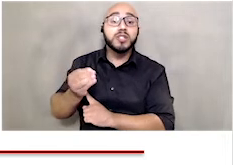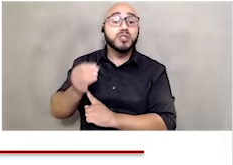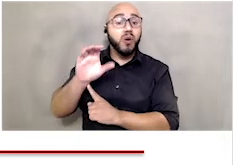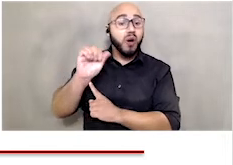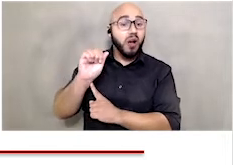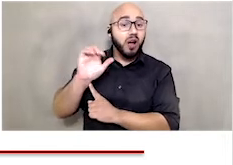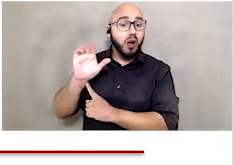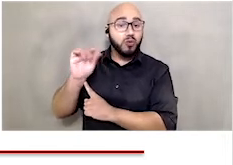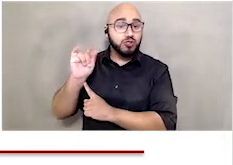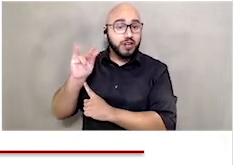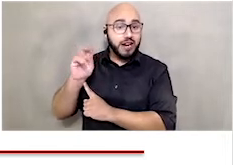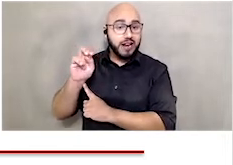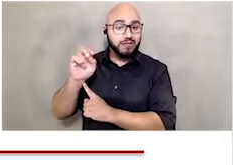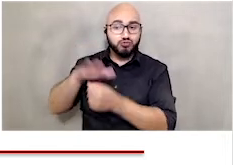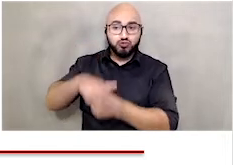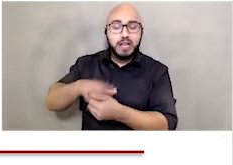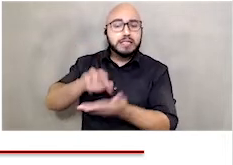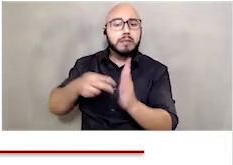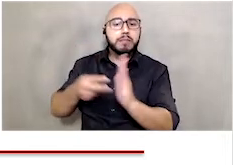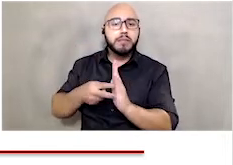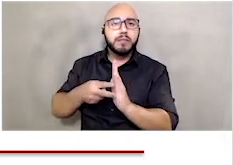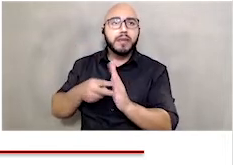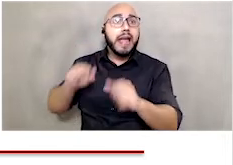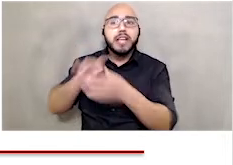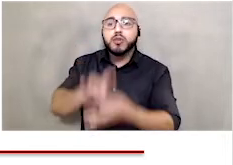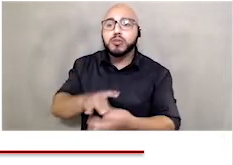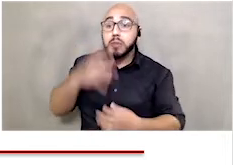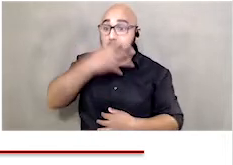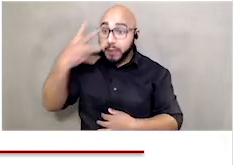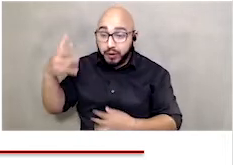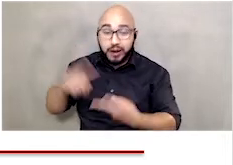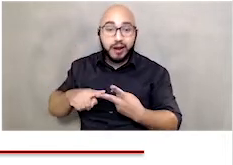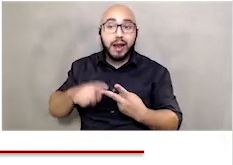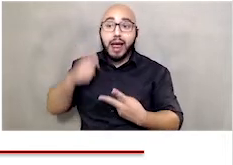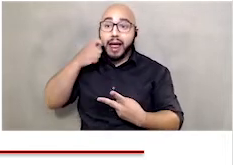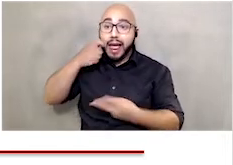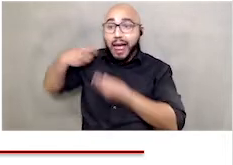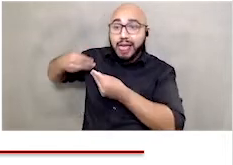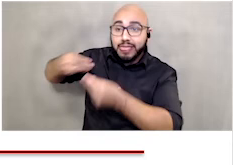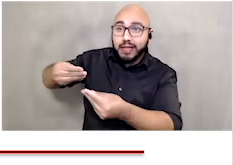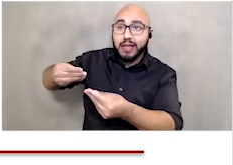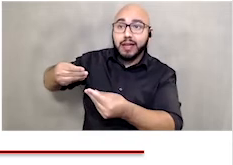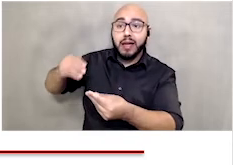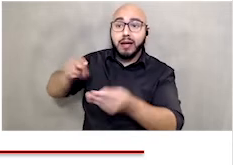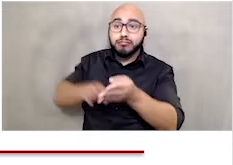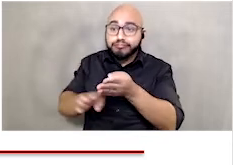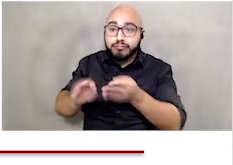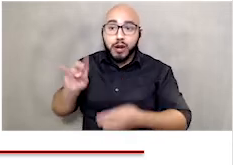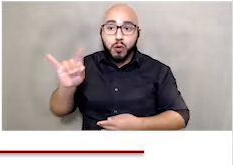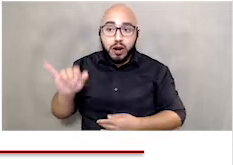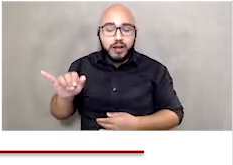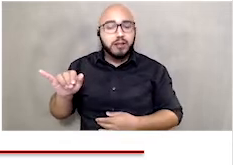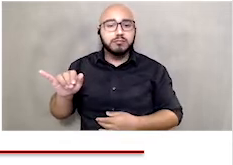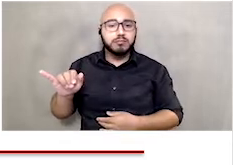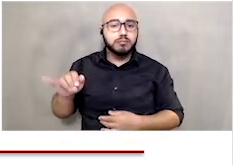to the stressors associated with being an immigrant or ethnic minority and going through the acculturation process. So